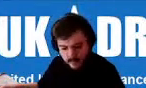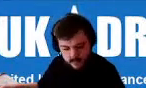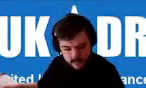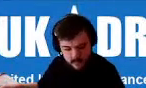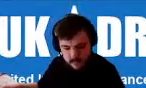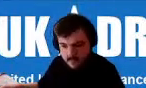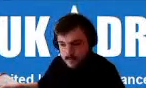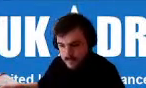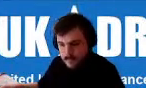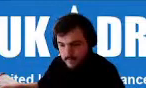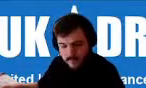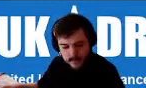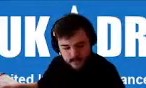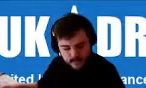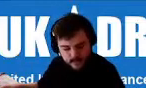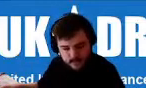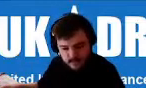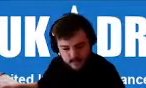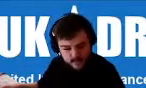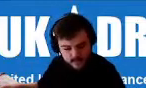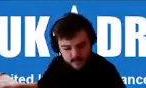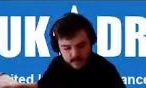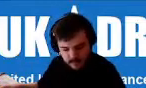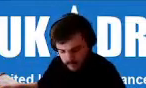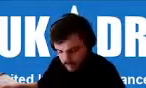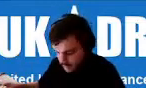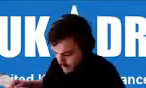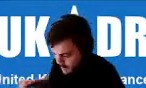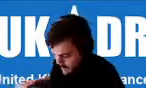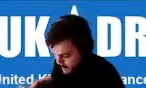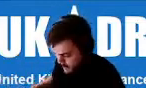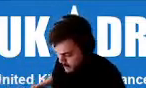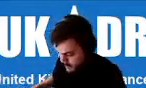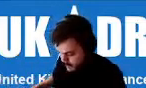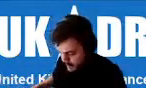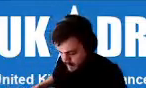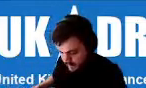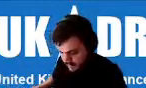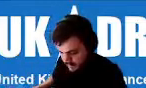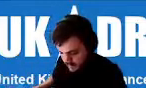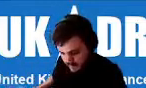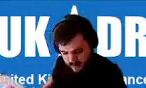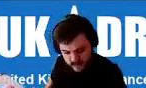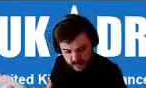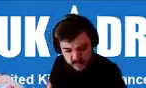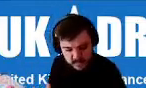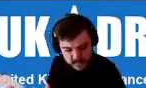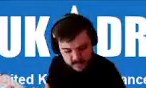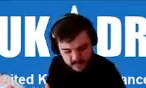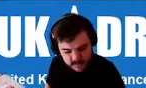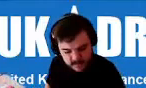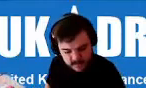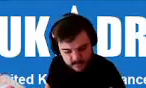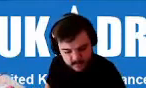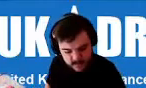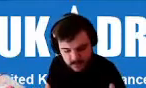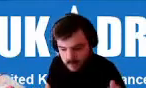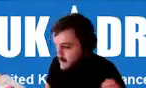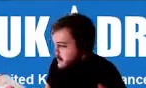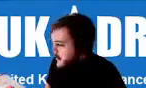Ava and Ashley. I'm really excited to hear what David's going to be telling us about today. So thank you very